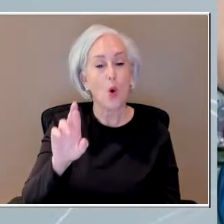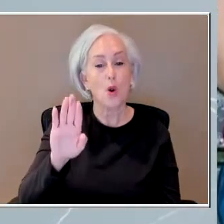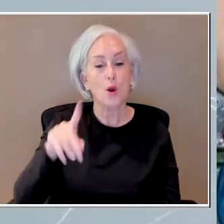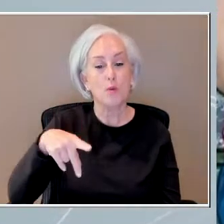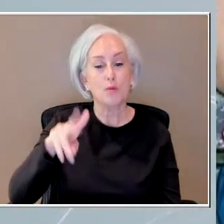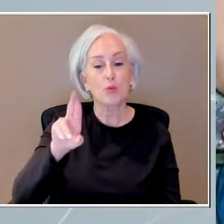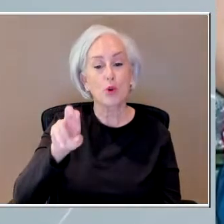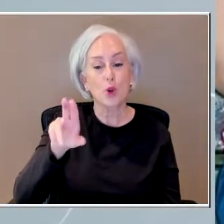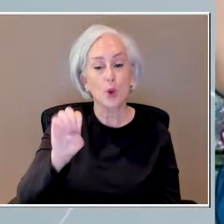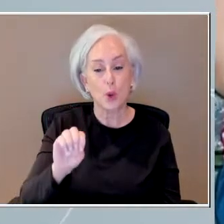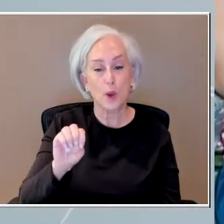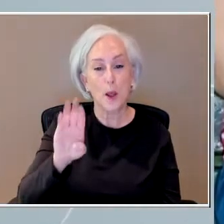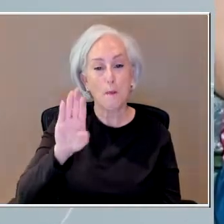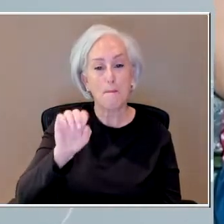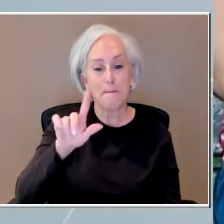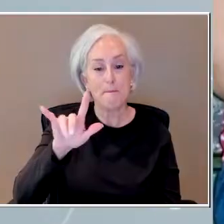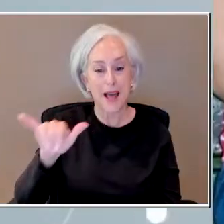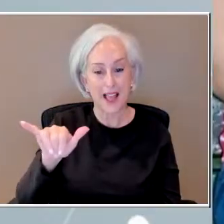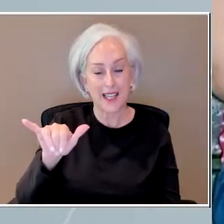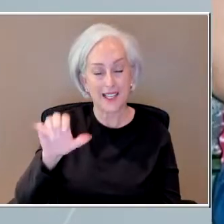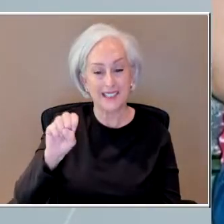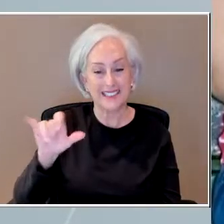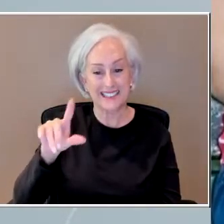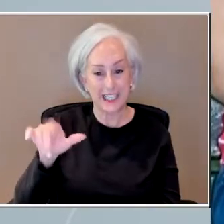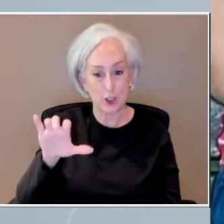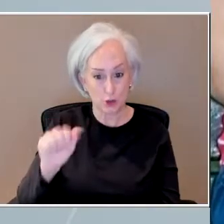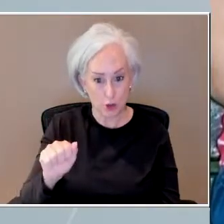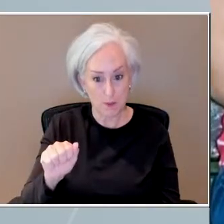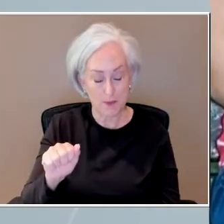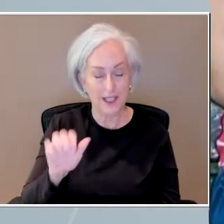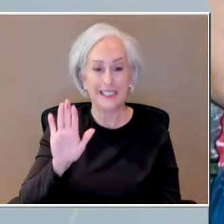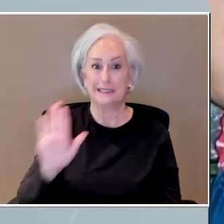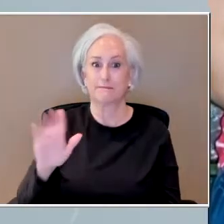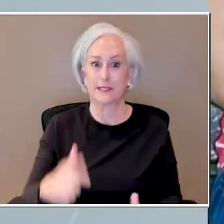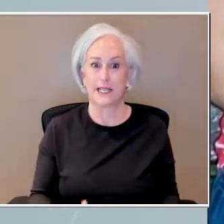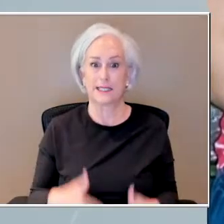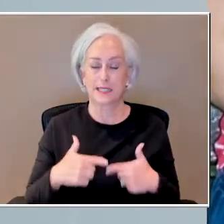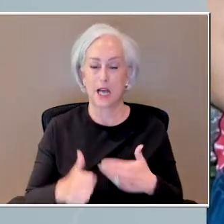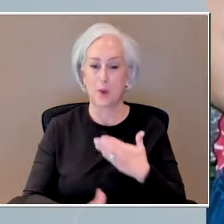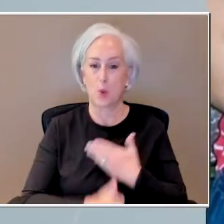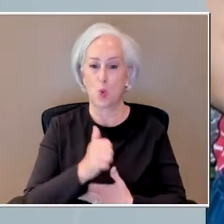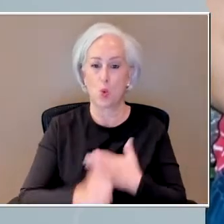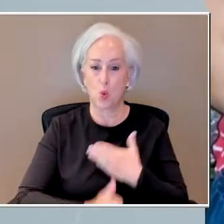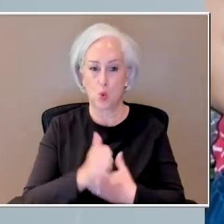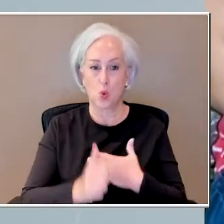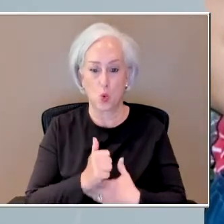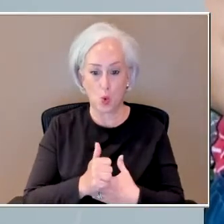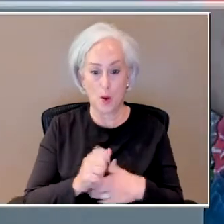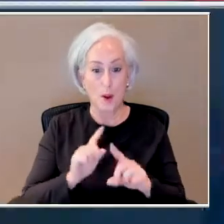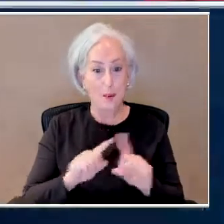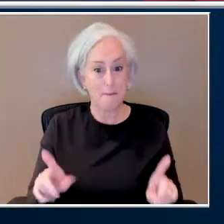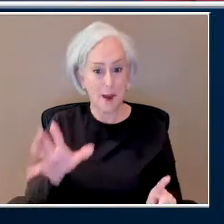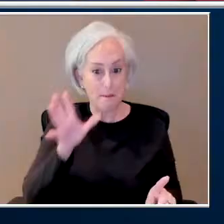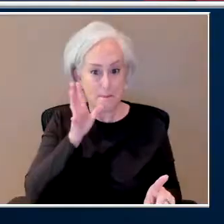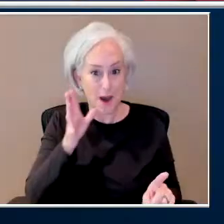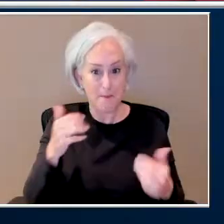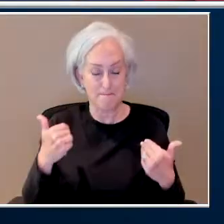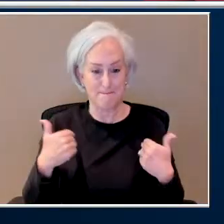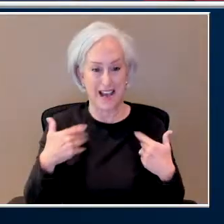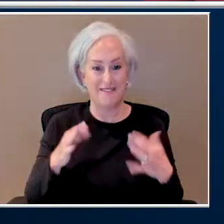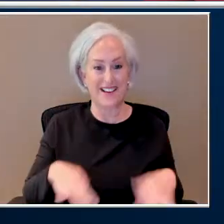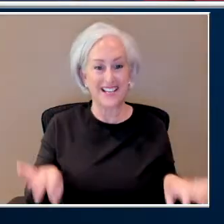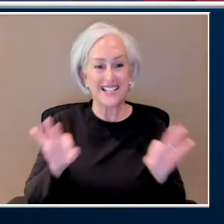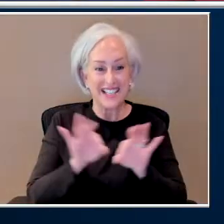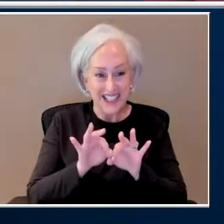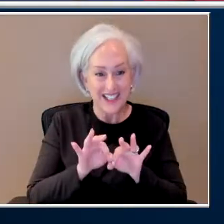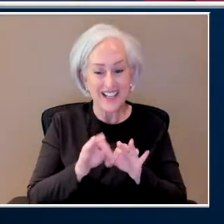know at that moment, she held the key and the kidney to saving her son's life. And we are catching up with Jessica and her